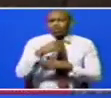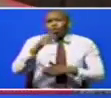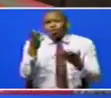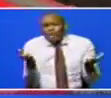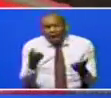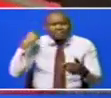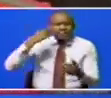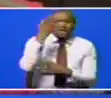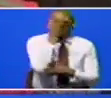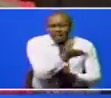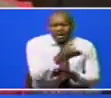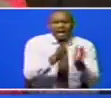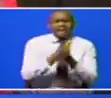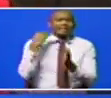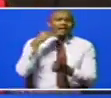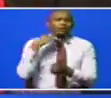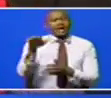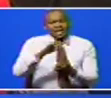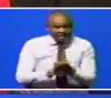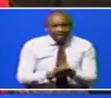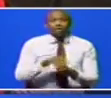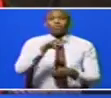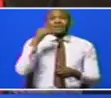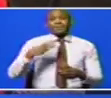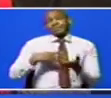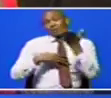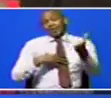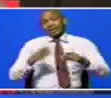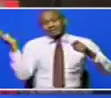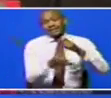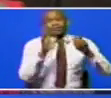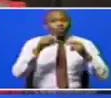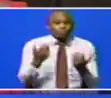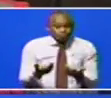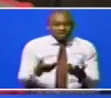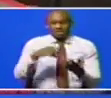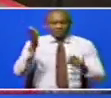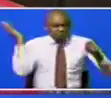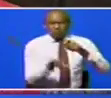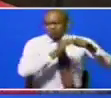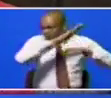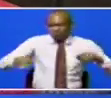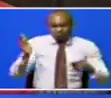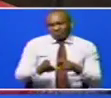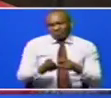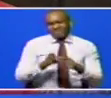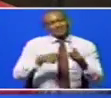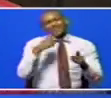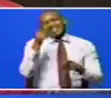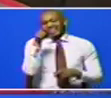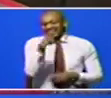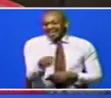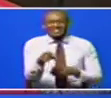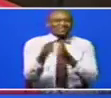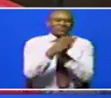to Mathare and to Dandora to pick up people who are being slaughtered and being butchered and being killed. And I want to say the truth